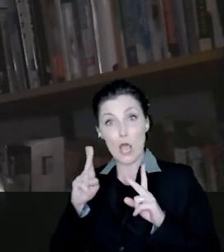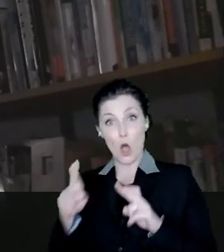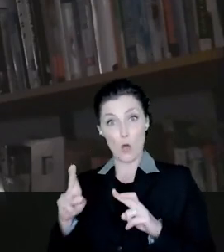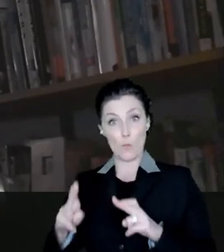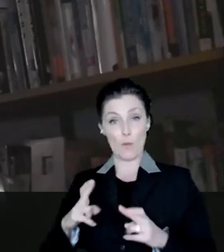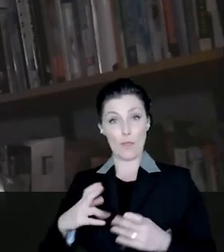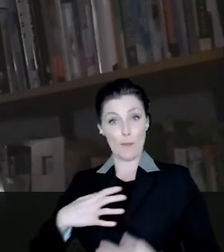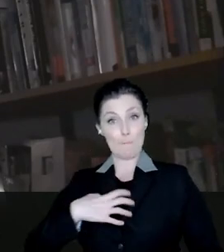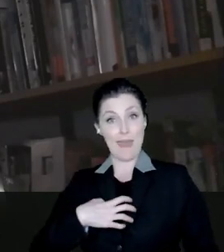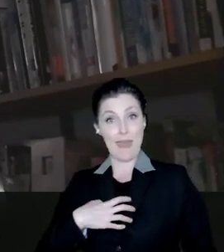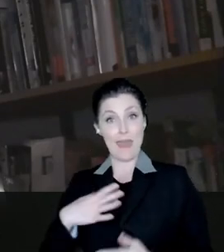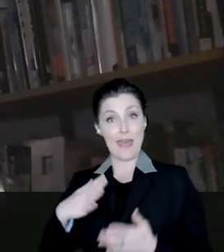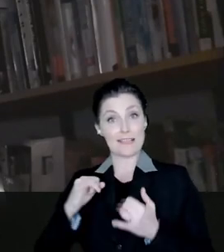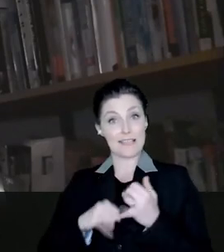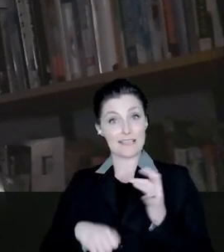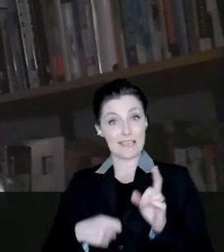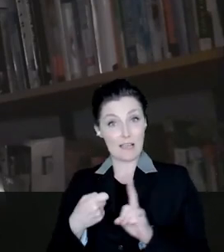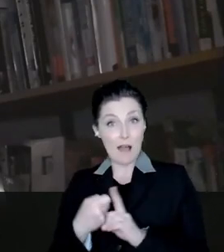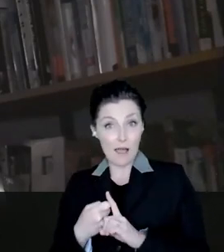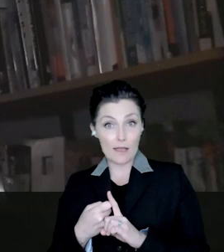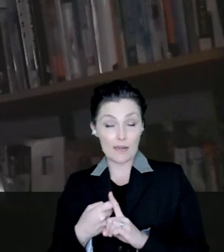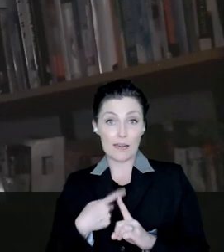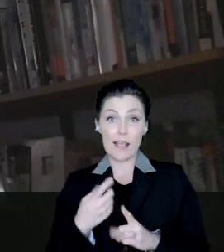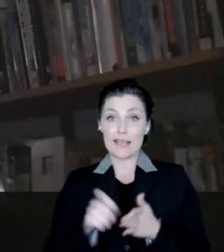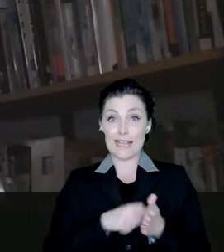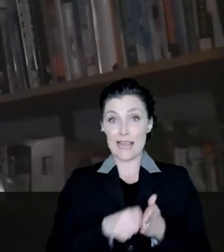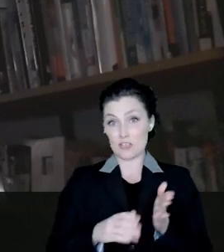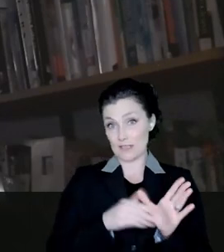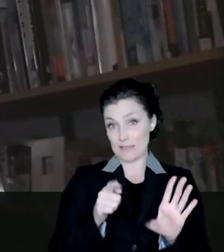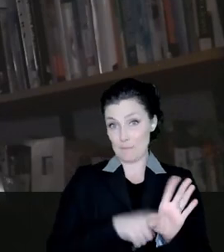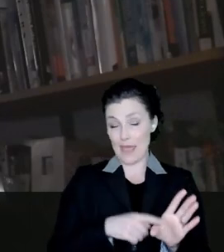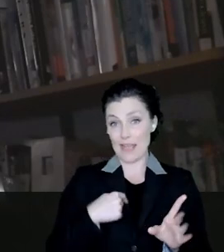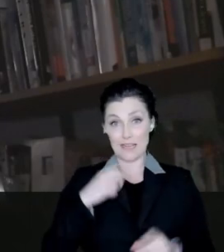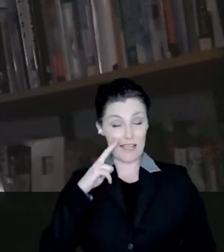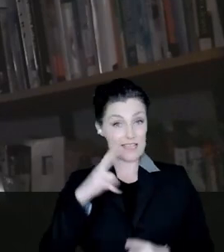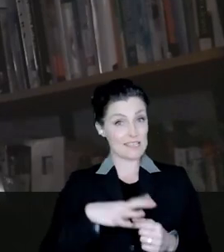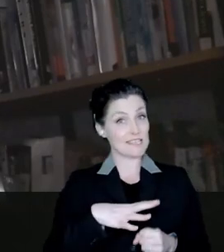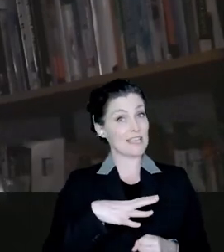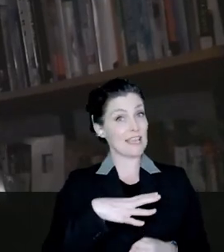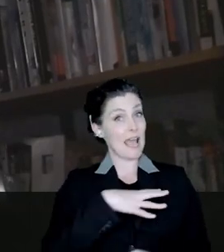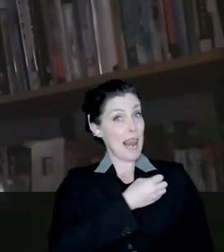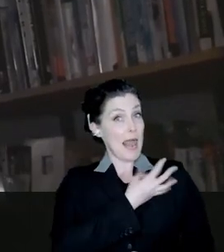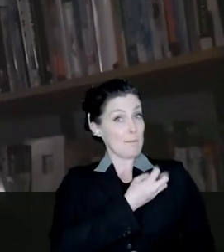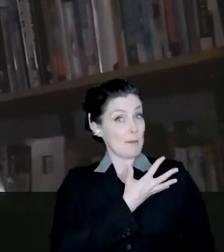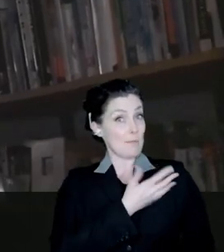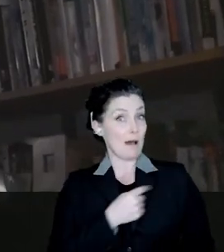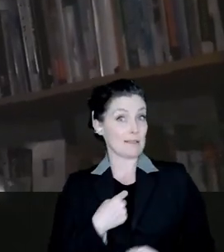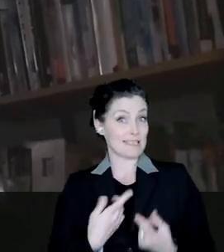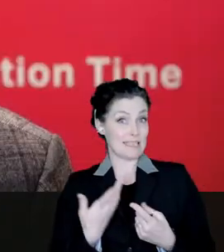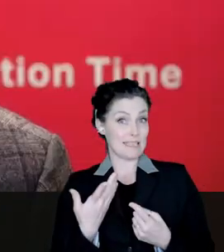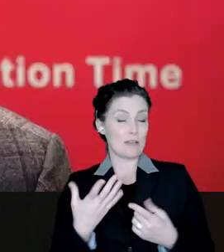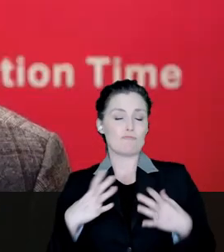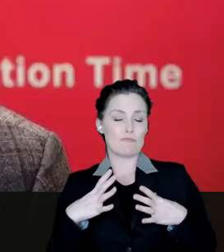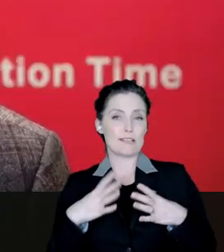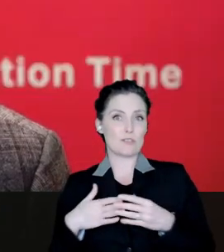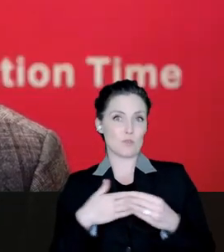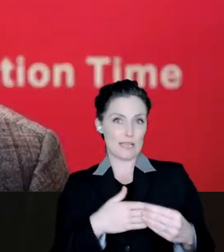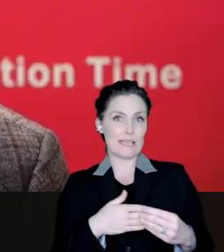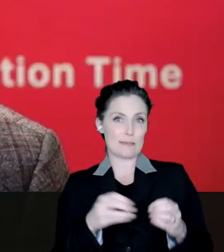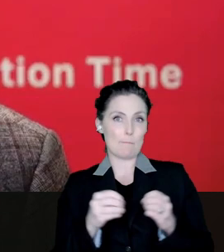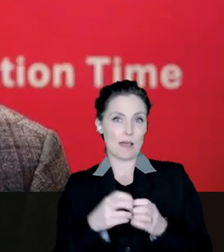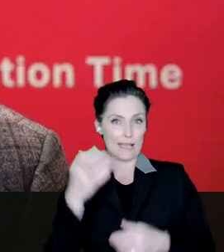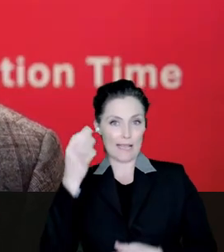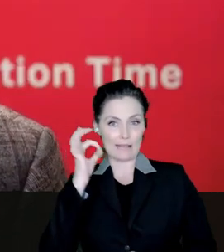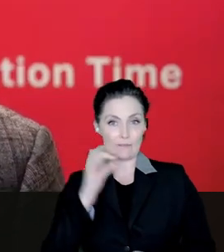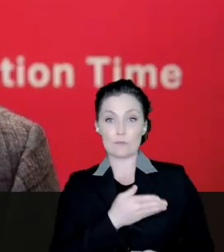May, and I see a Labour Party ready to lead on Barnet Council. Thank you. Assembly Member